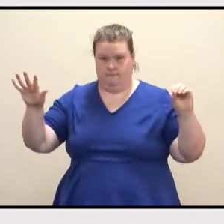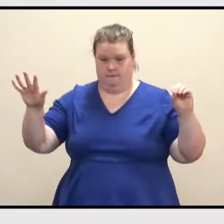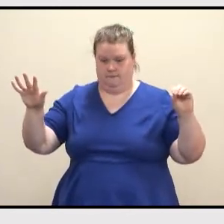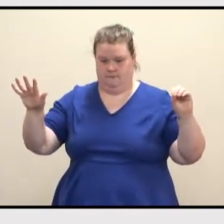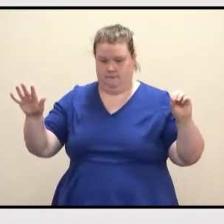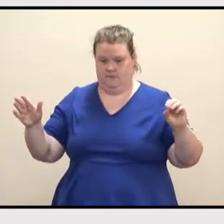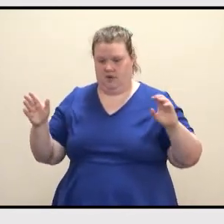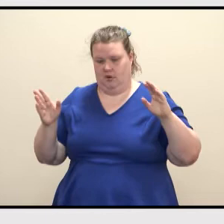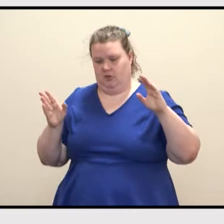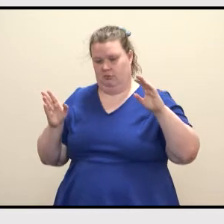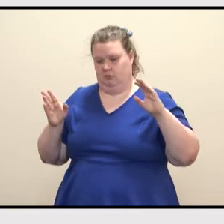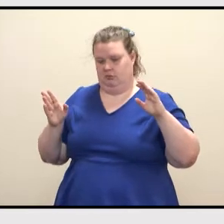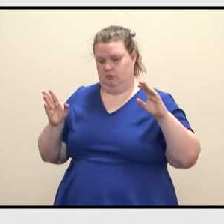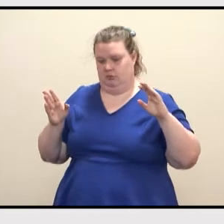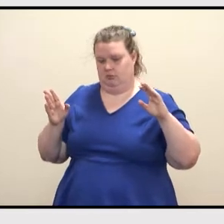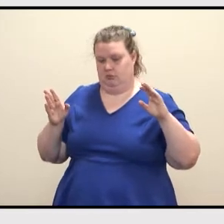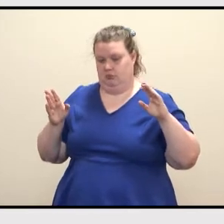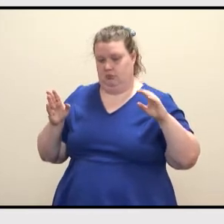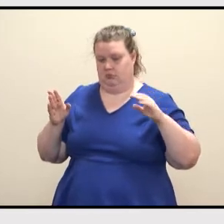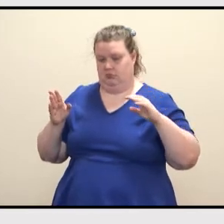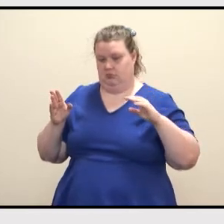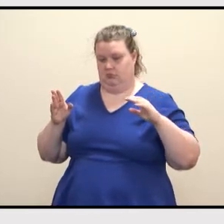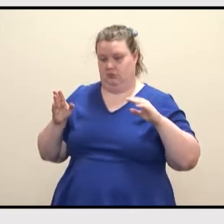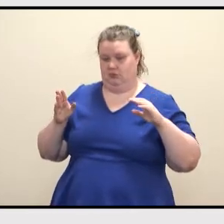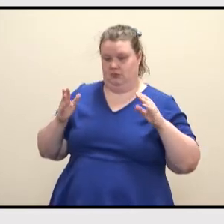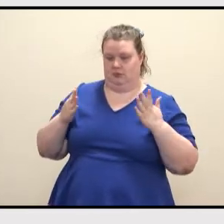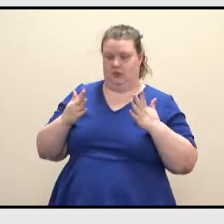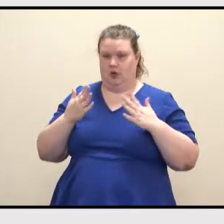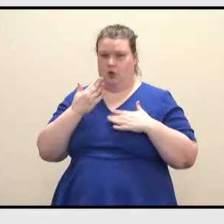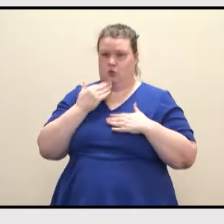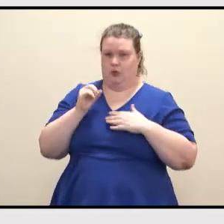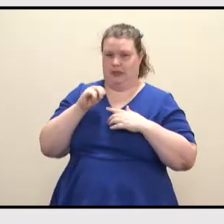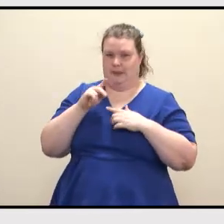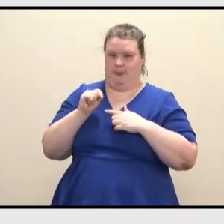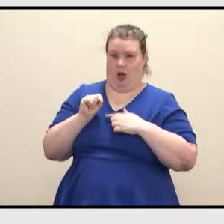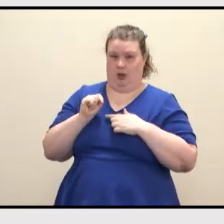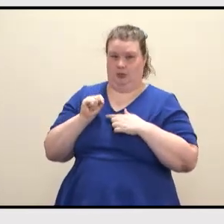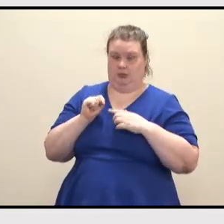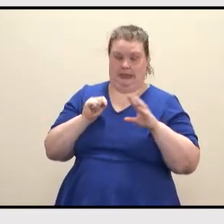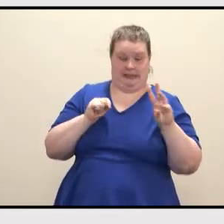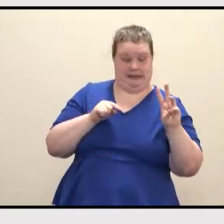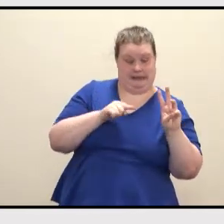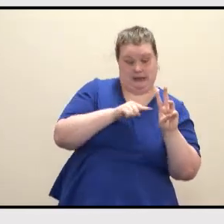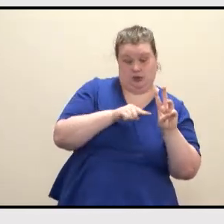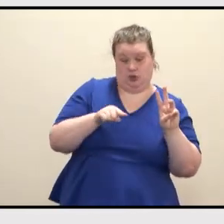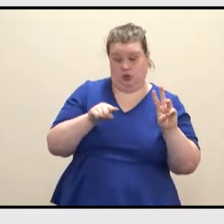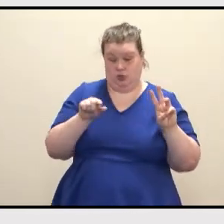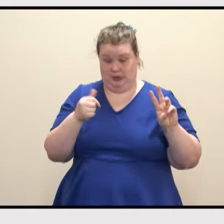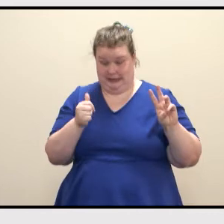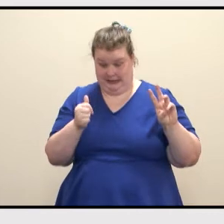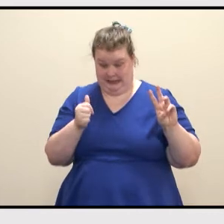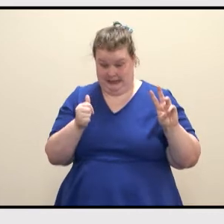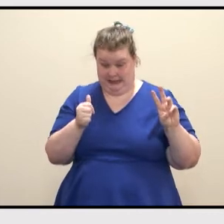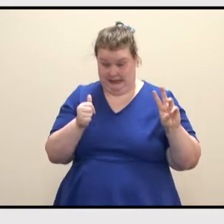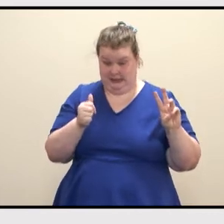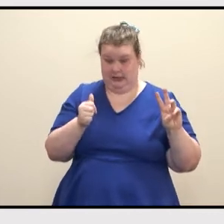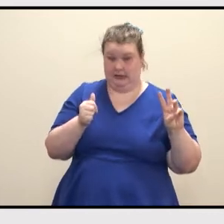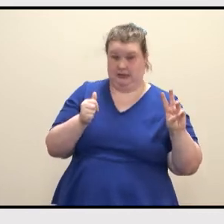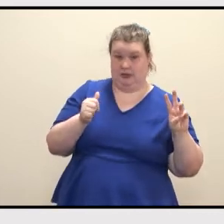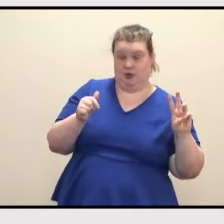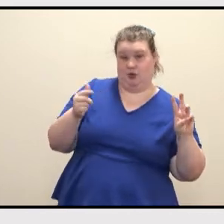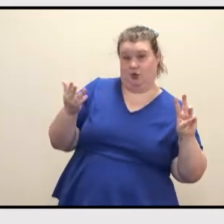Waco ISD. We would say that, the sweet spot is at 6 to 10, 10 and 11 to 15, right? Because they're